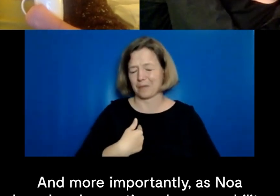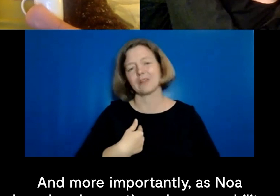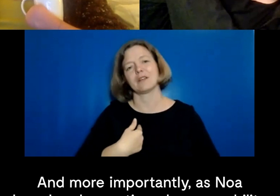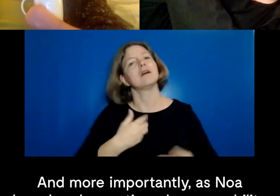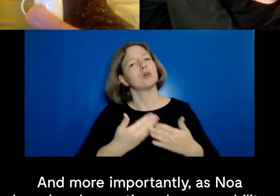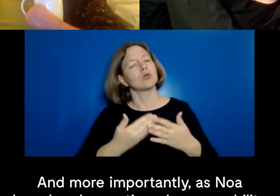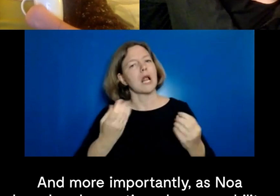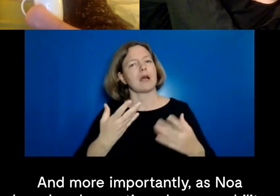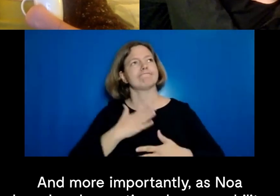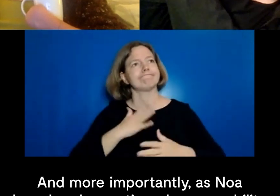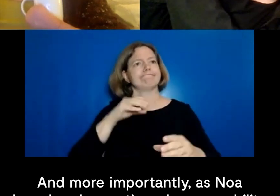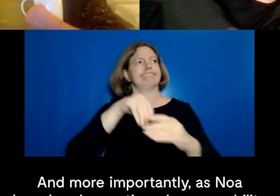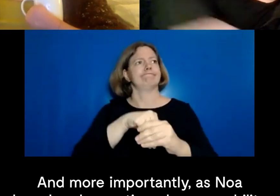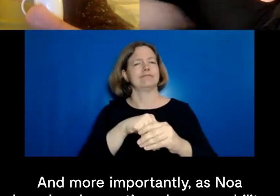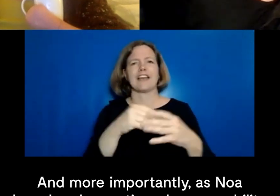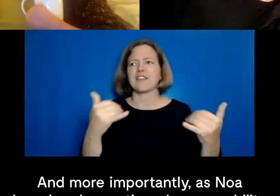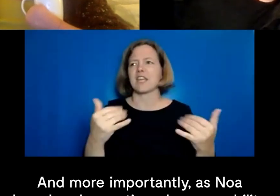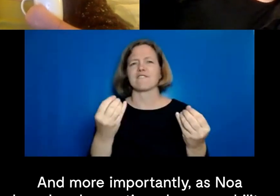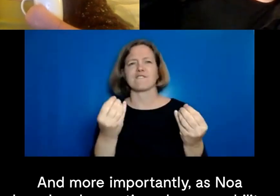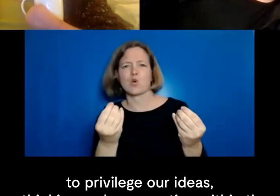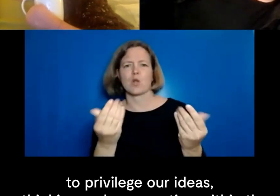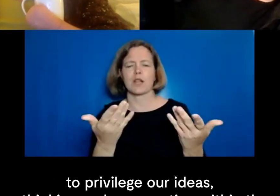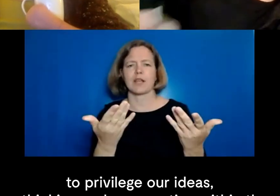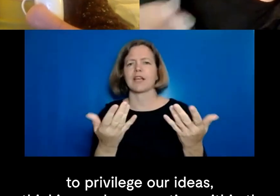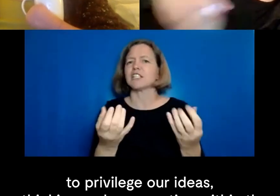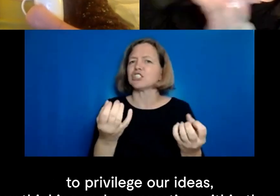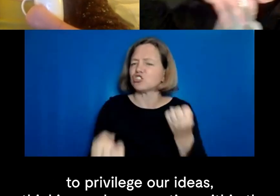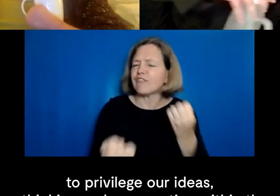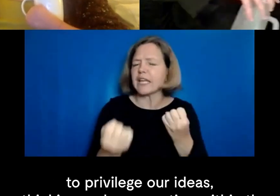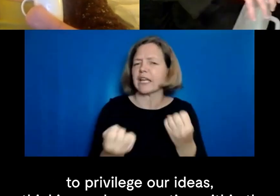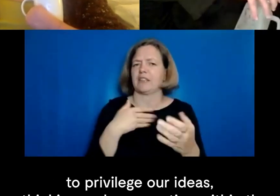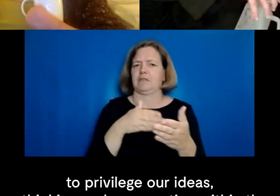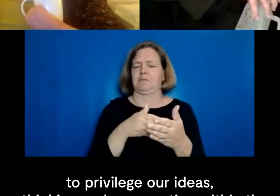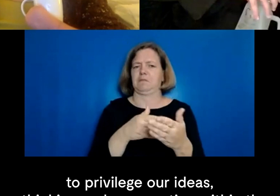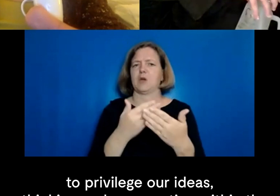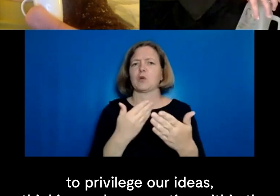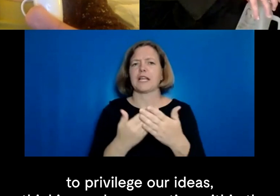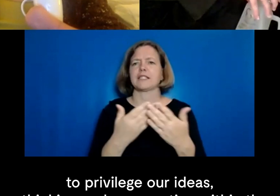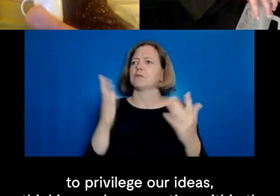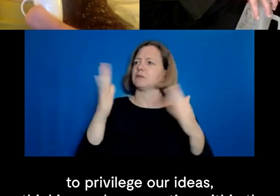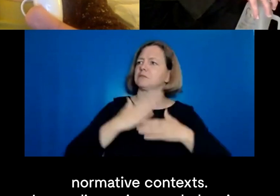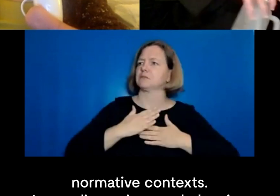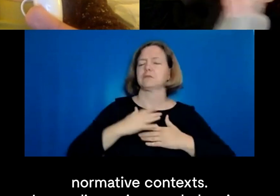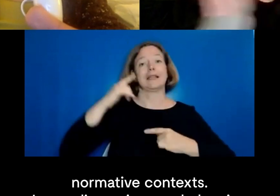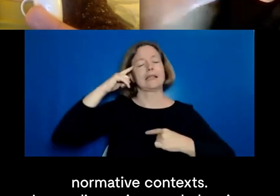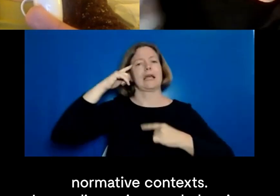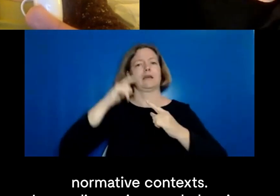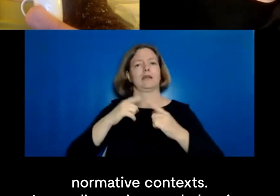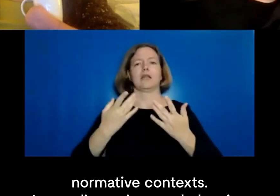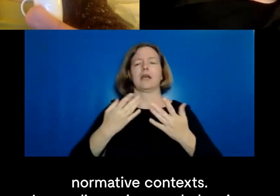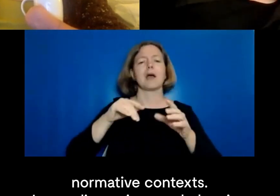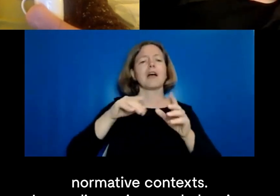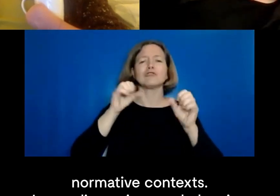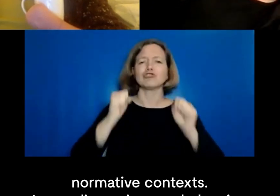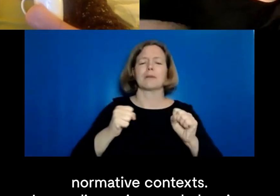more importantly, as Noa has already mentioned, on our ability to privilege our ideas, our thinking, and our practice within these normative